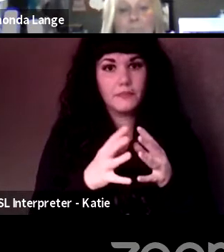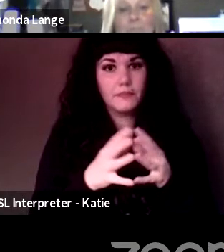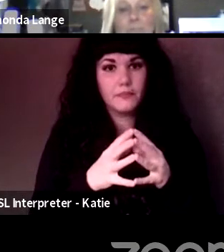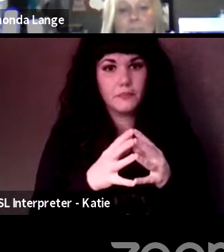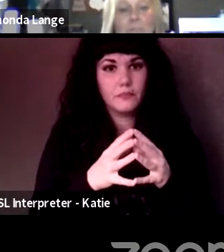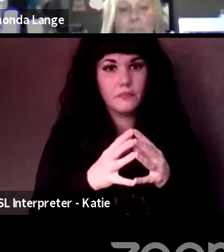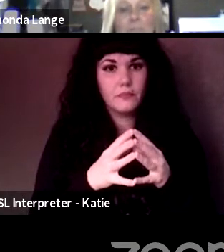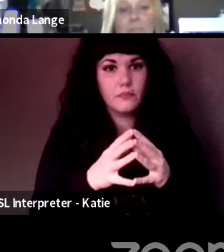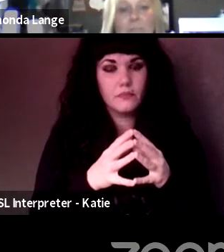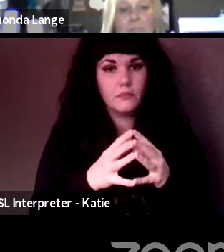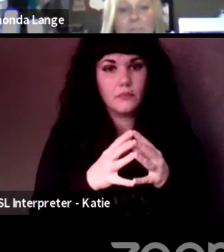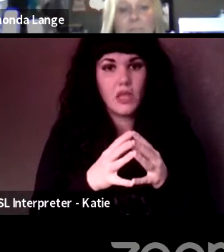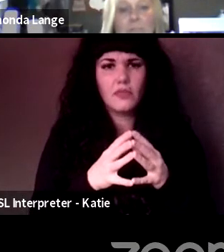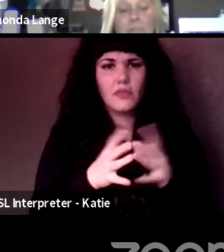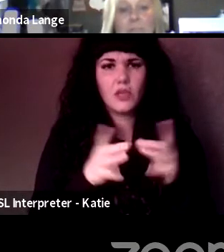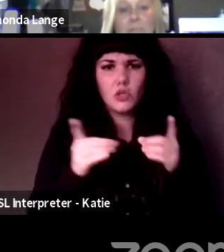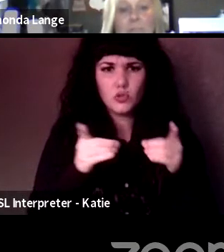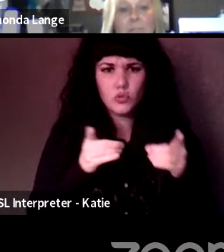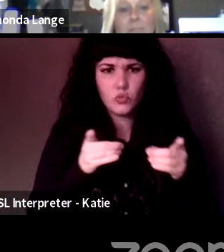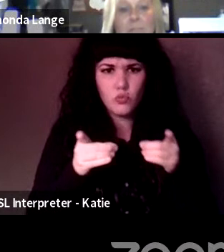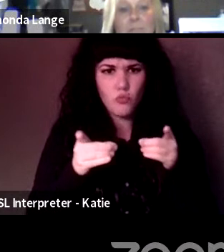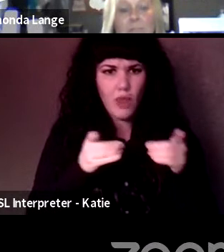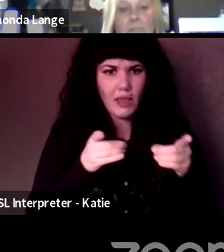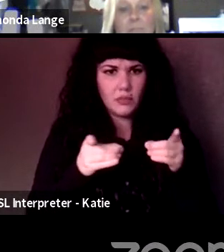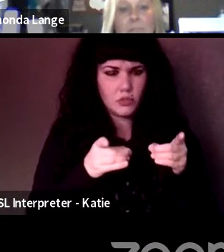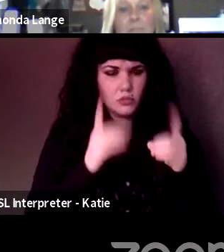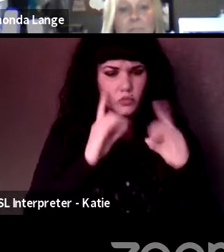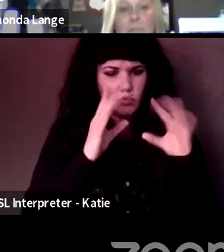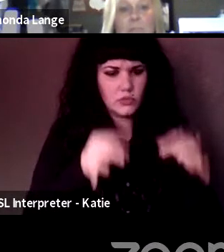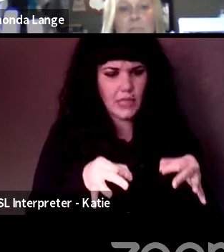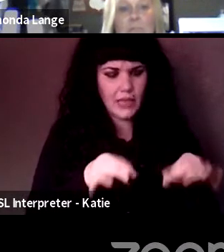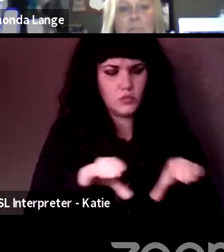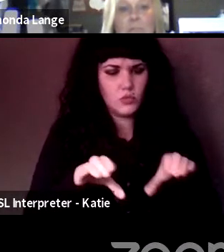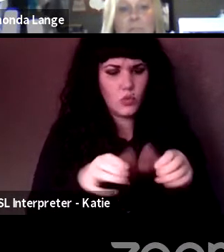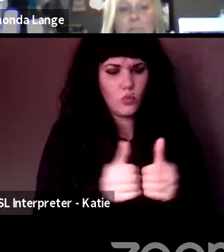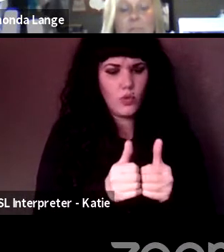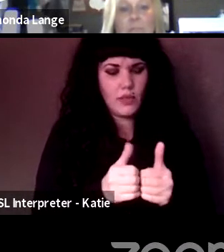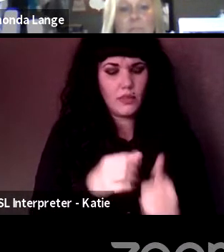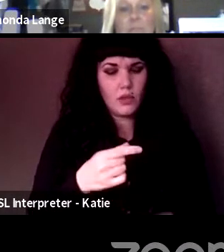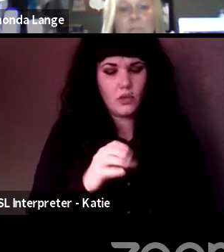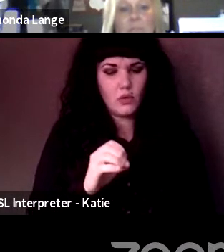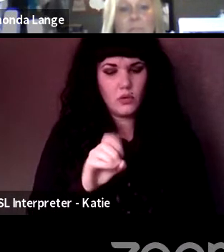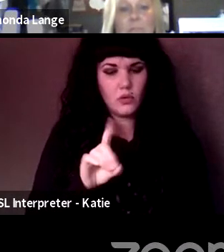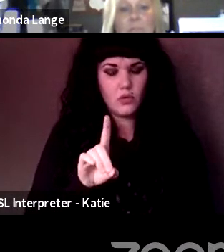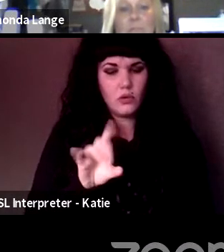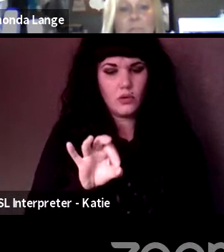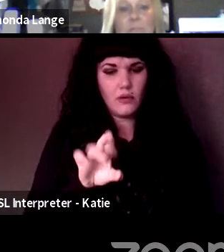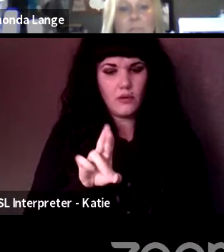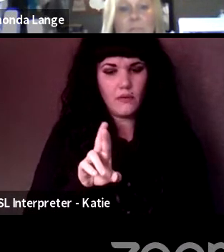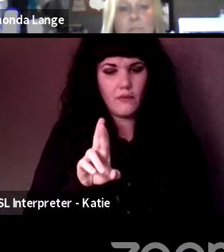direction you took with Good Fruit. I think it's the appropriate thing to do to limit what they're going to do.